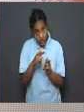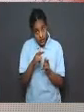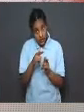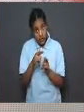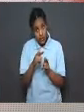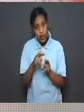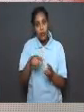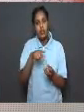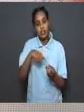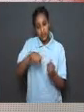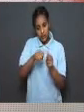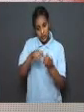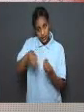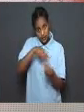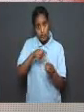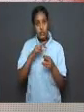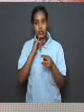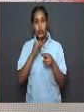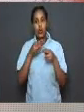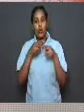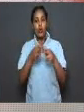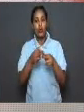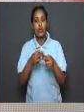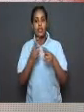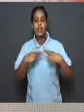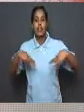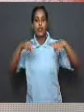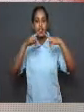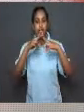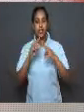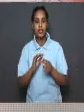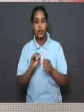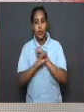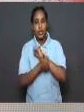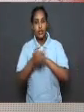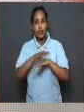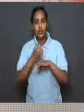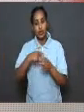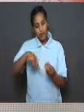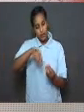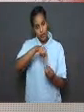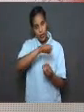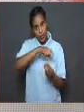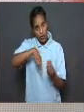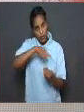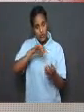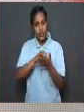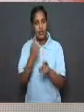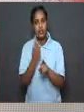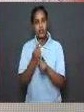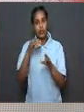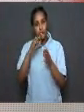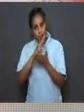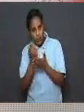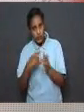the surroundings is called the universe, based on the boundary that exists between